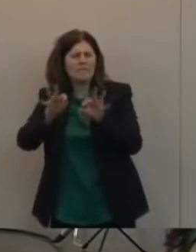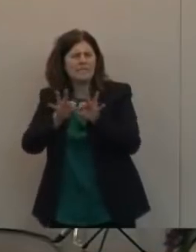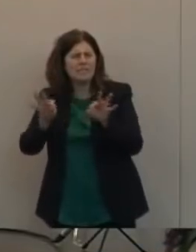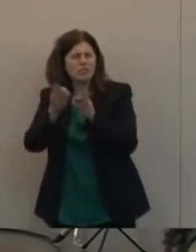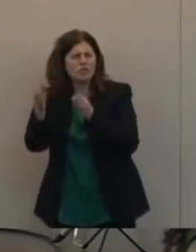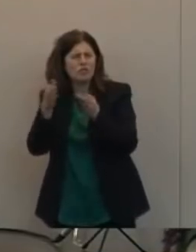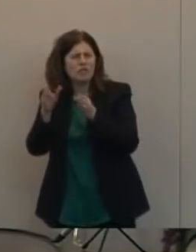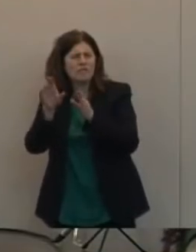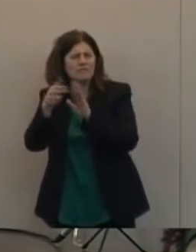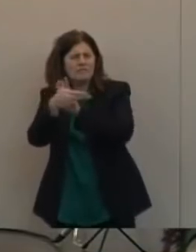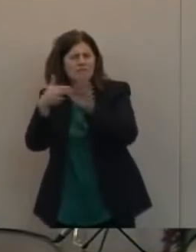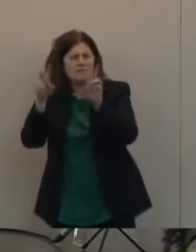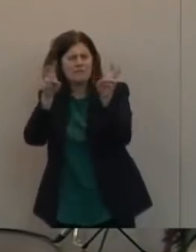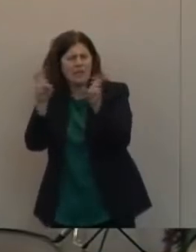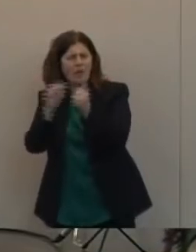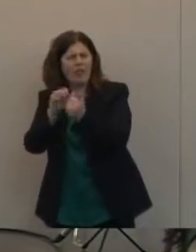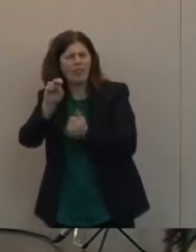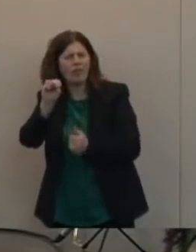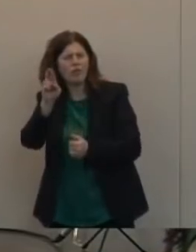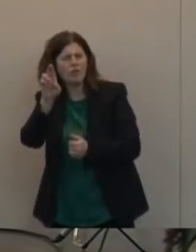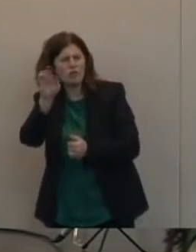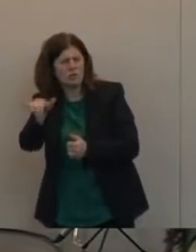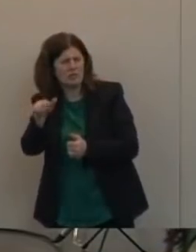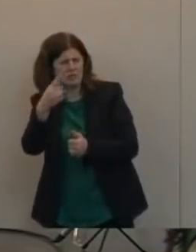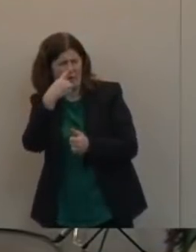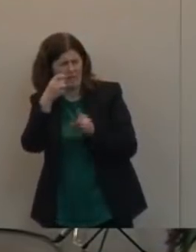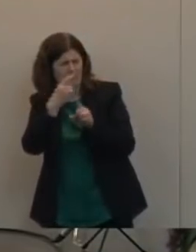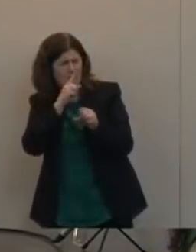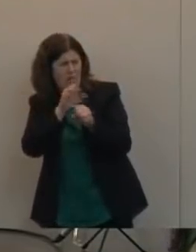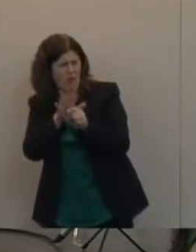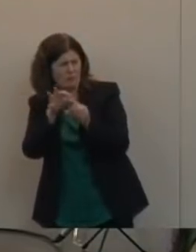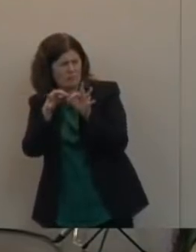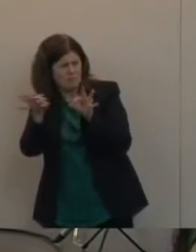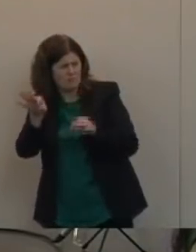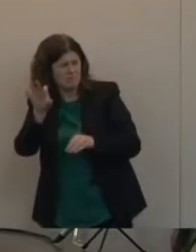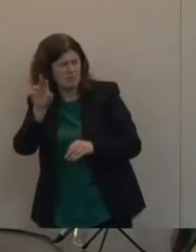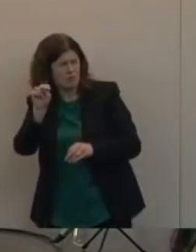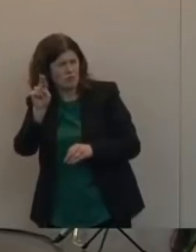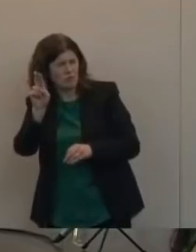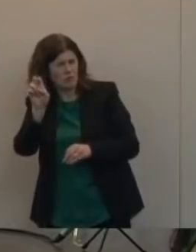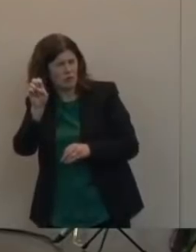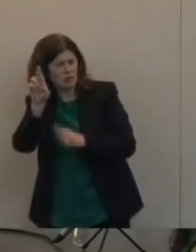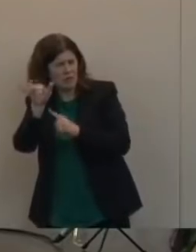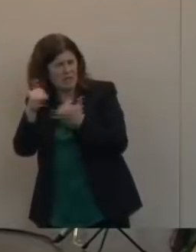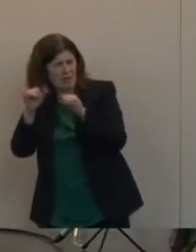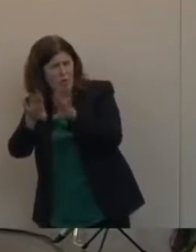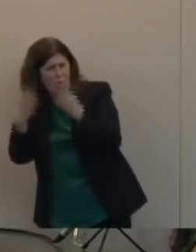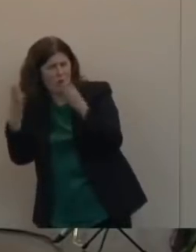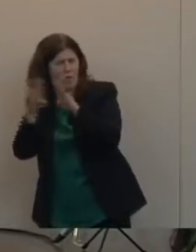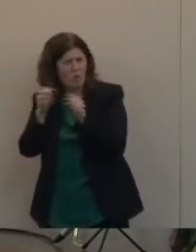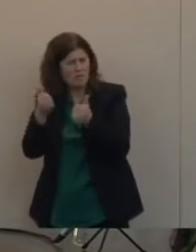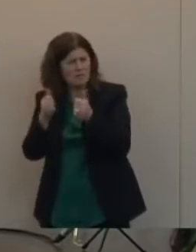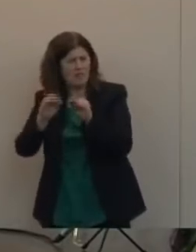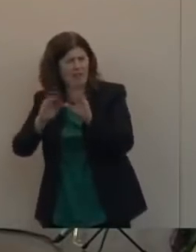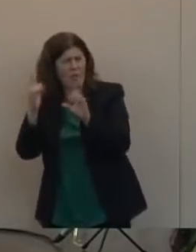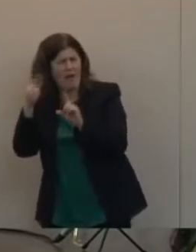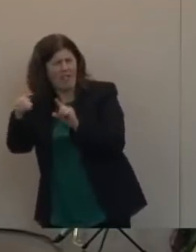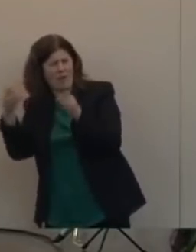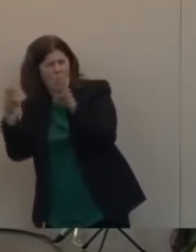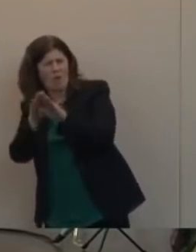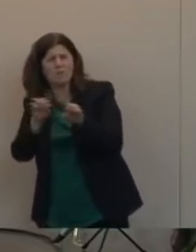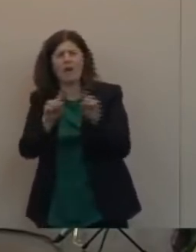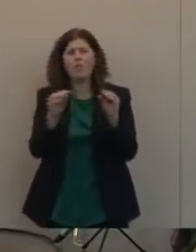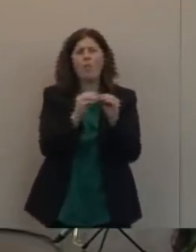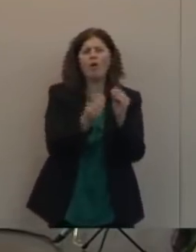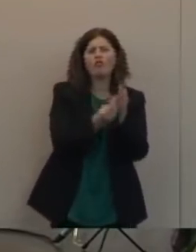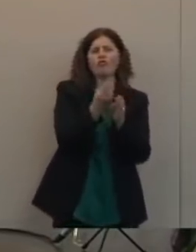service status in your latest order. I was hoping you could just confirm that's true and maybe clarify why they're closed when the garden centers